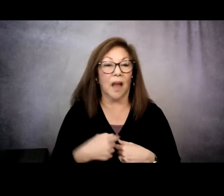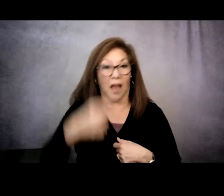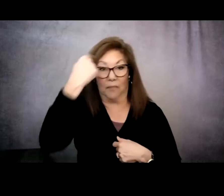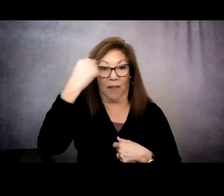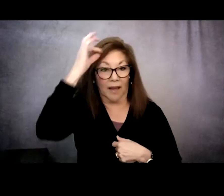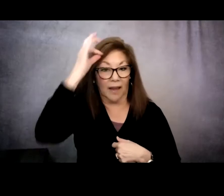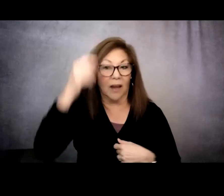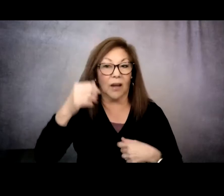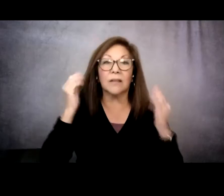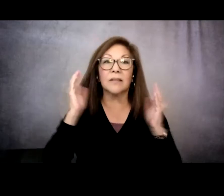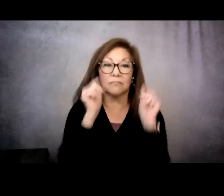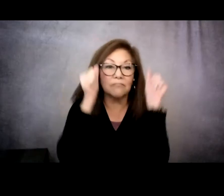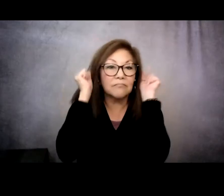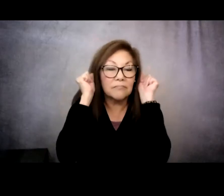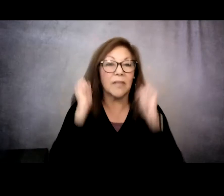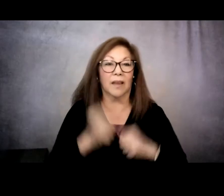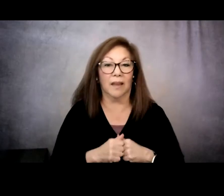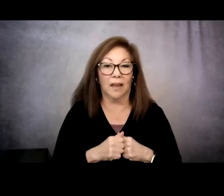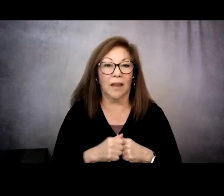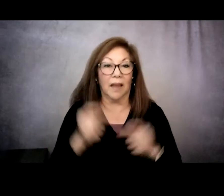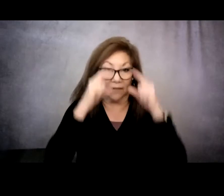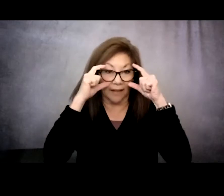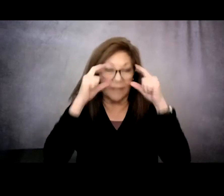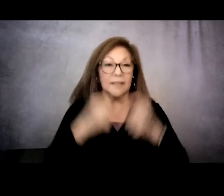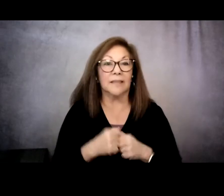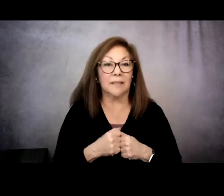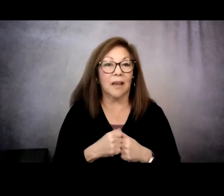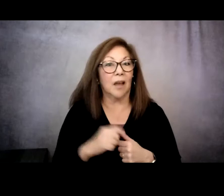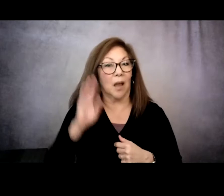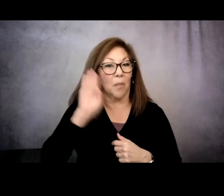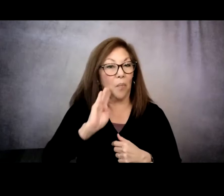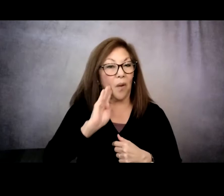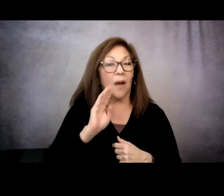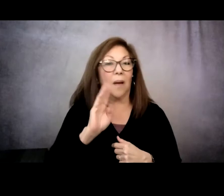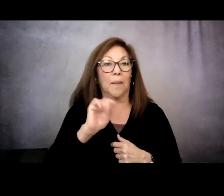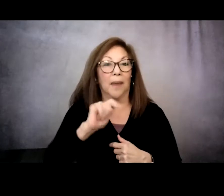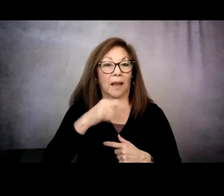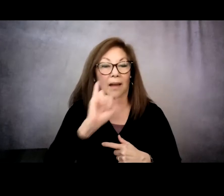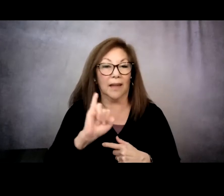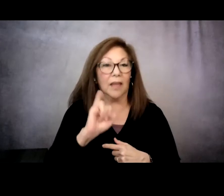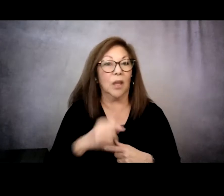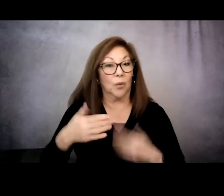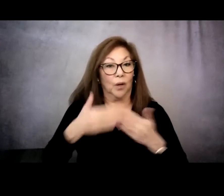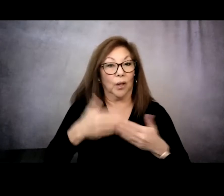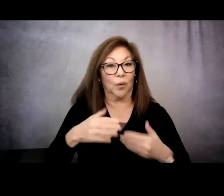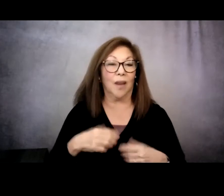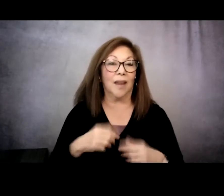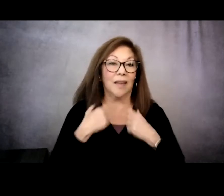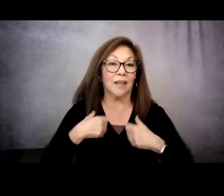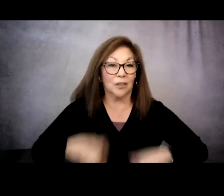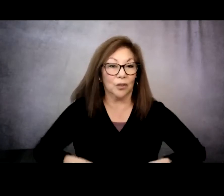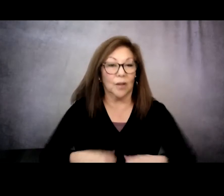hair shaved on the sides and back, wear glasses. I am brown and Bengali, wearing a gray sweatshirt.